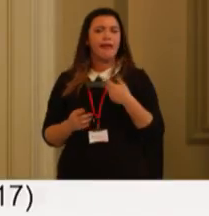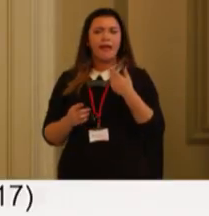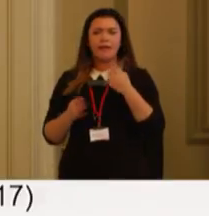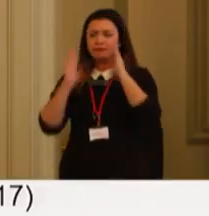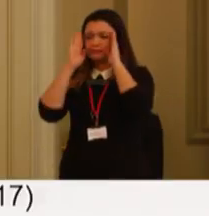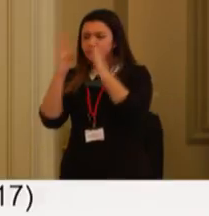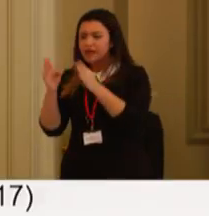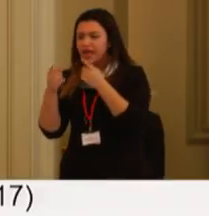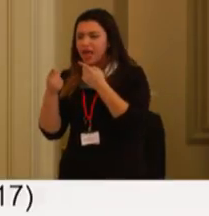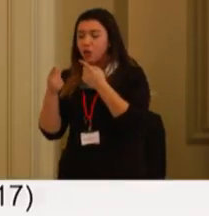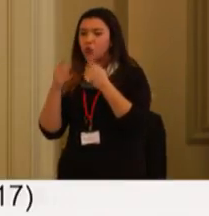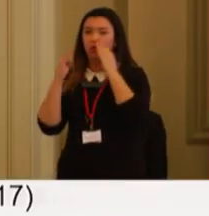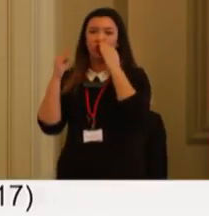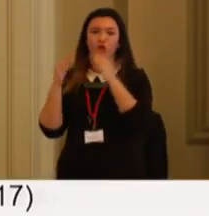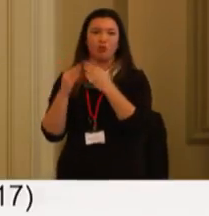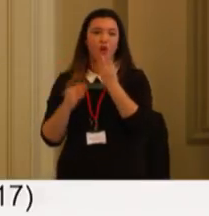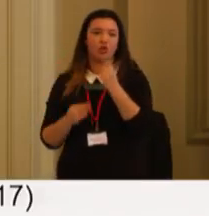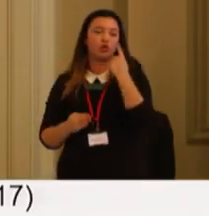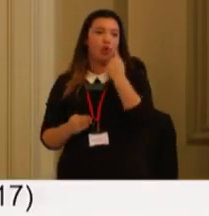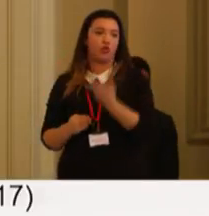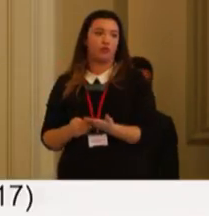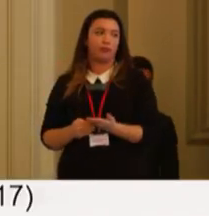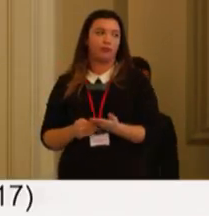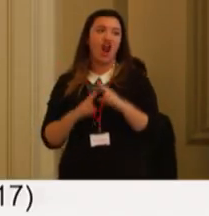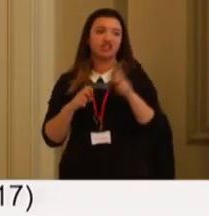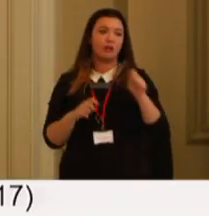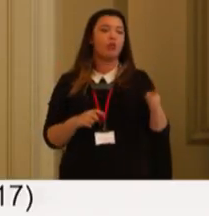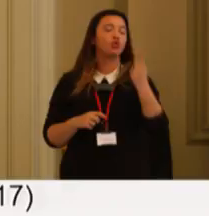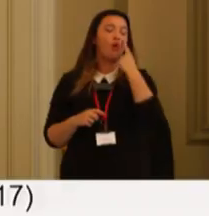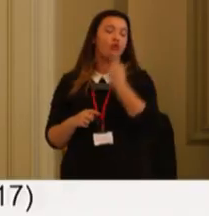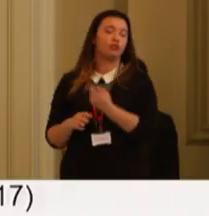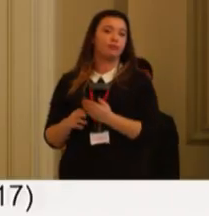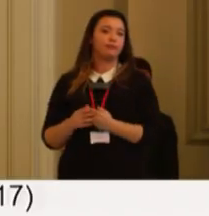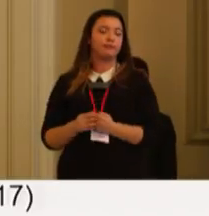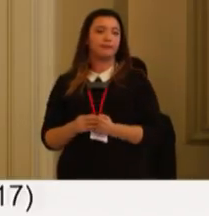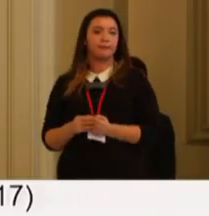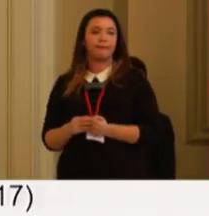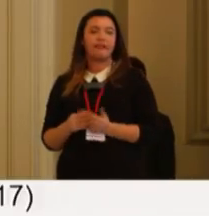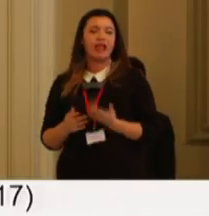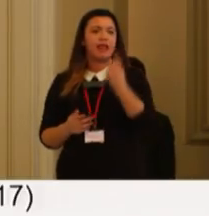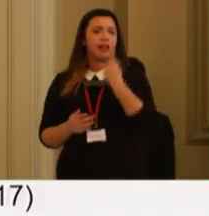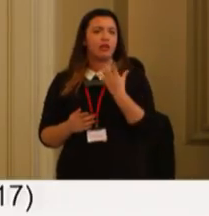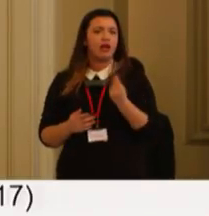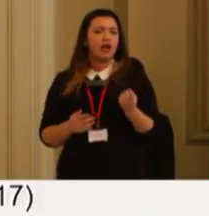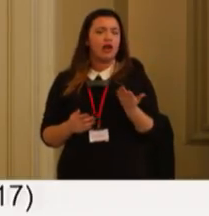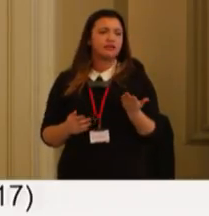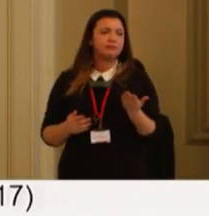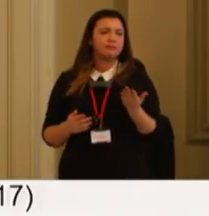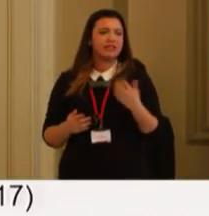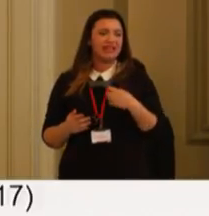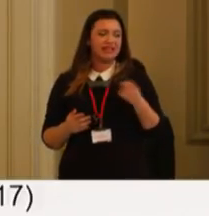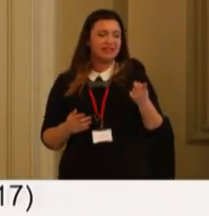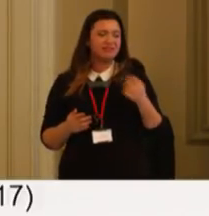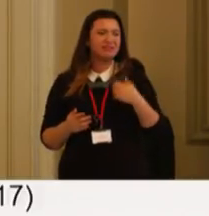the outcome may be disagreement, youngsters like to become compliant rather than disagree any